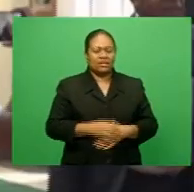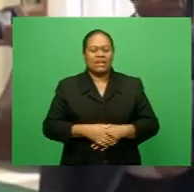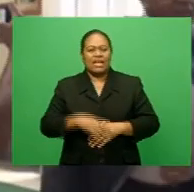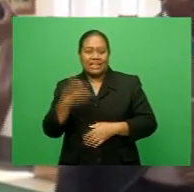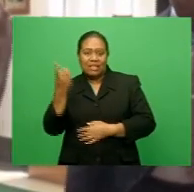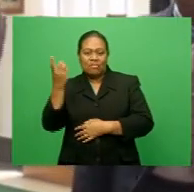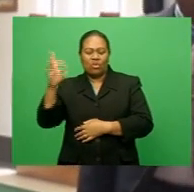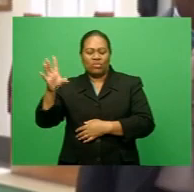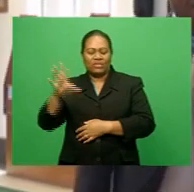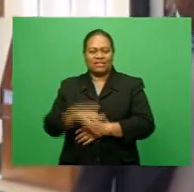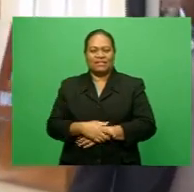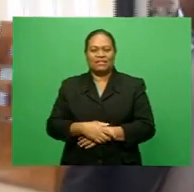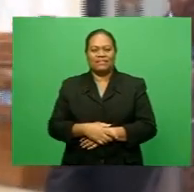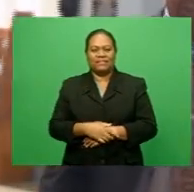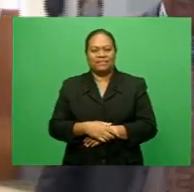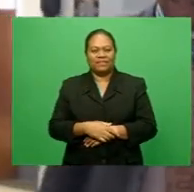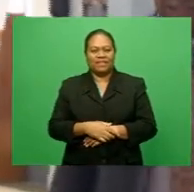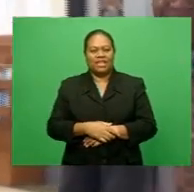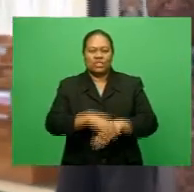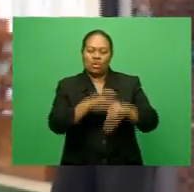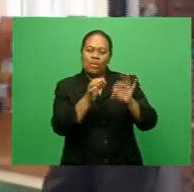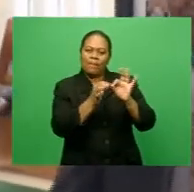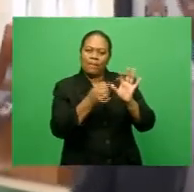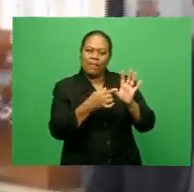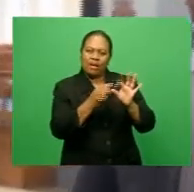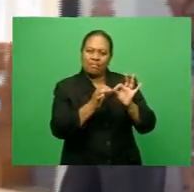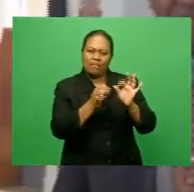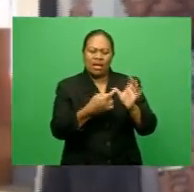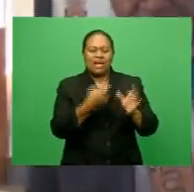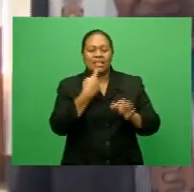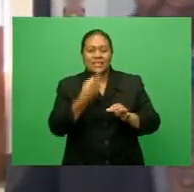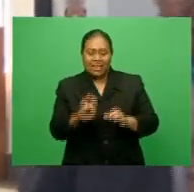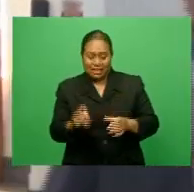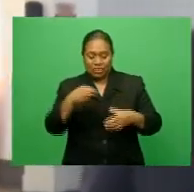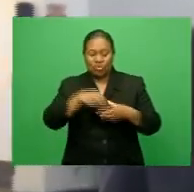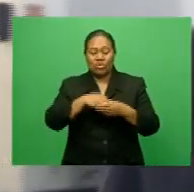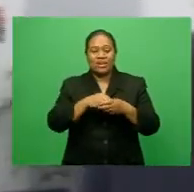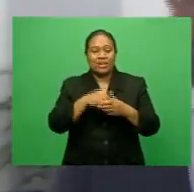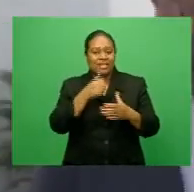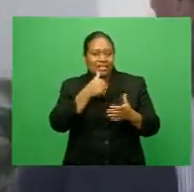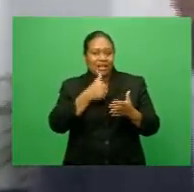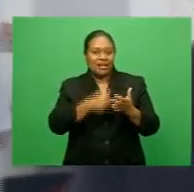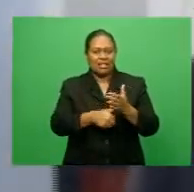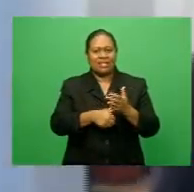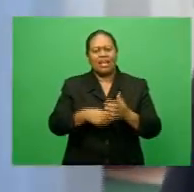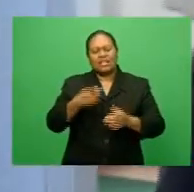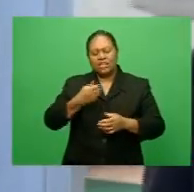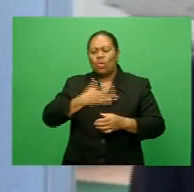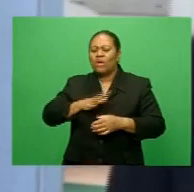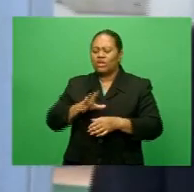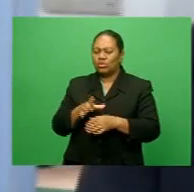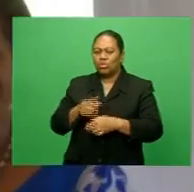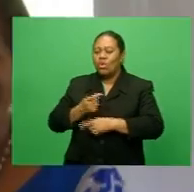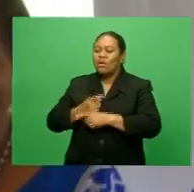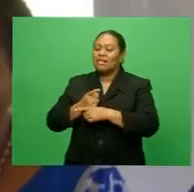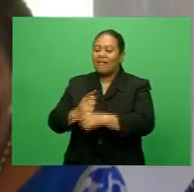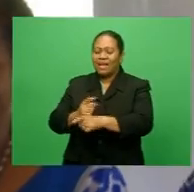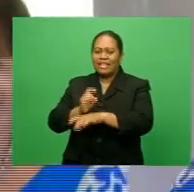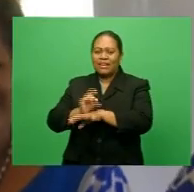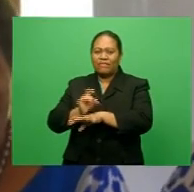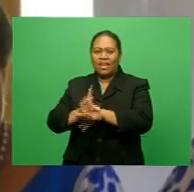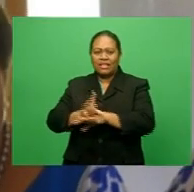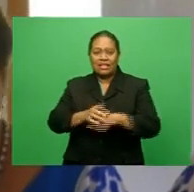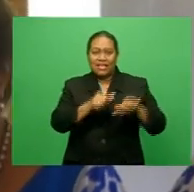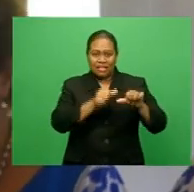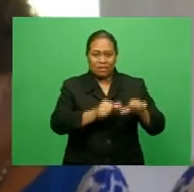democracy. Dr. Mbamba says in his letter, he's tried to give guidance and advice to Ratu Epenisa on what qualities a leader